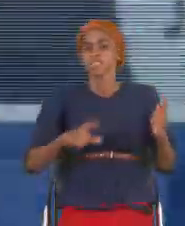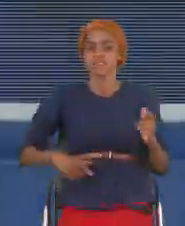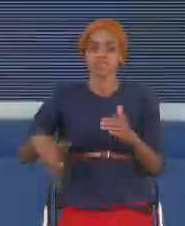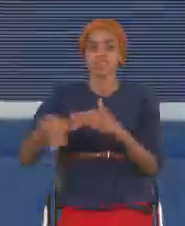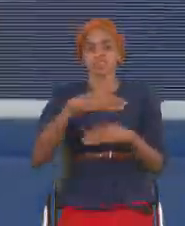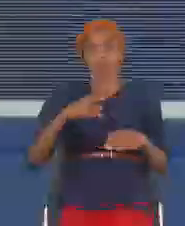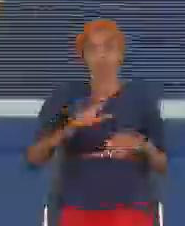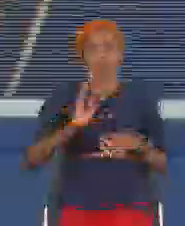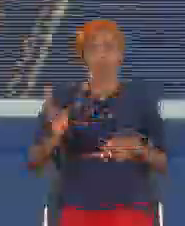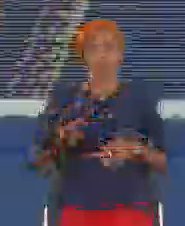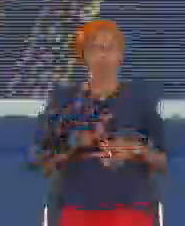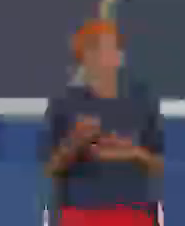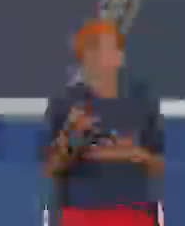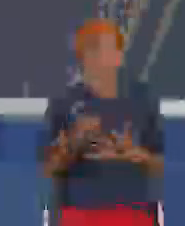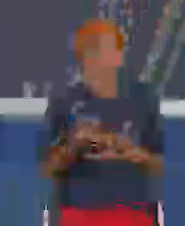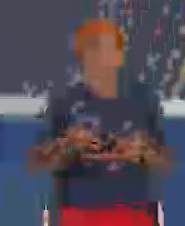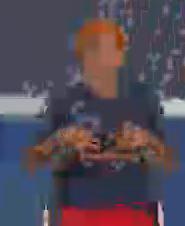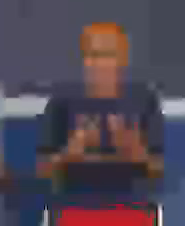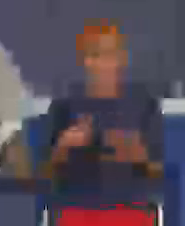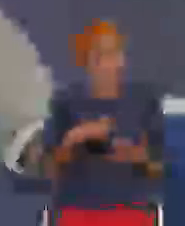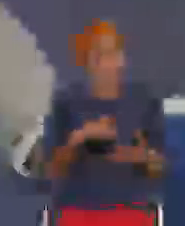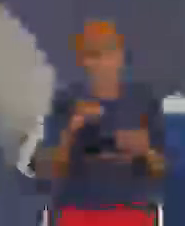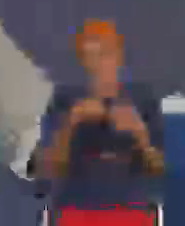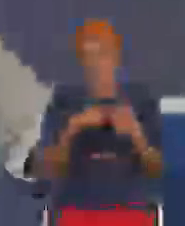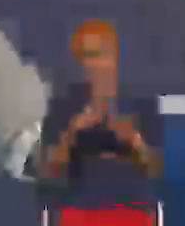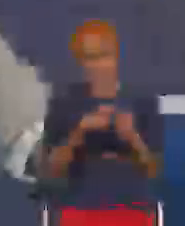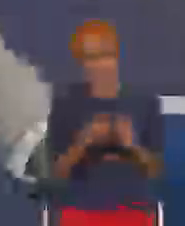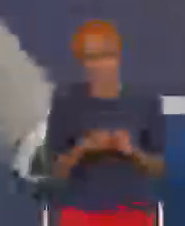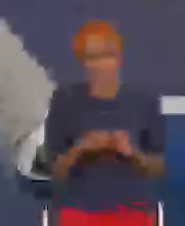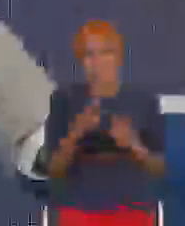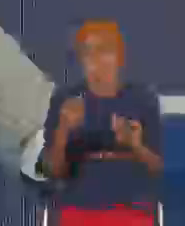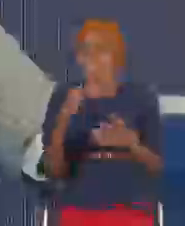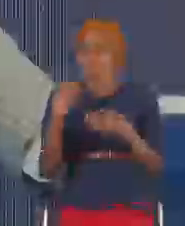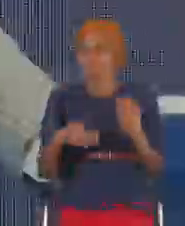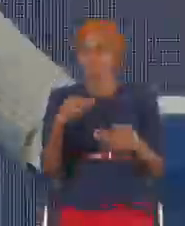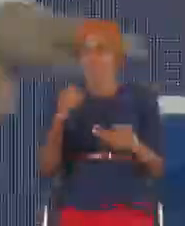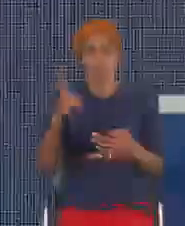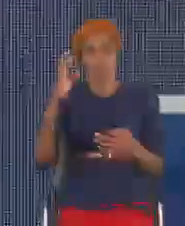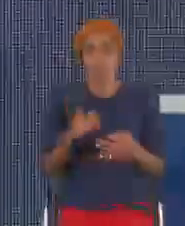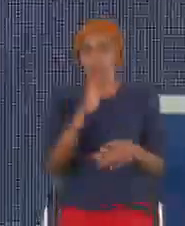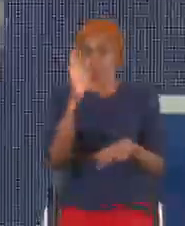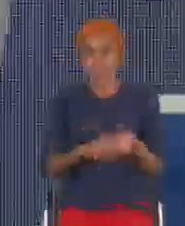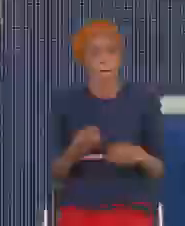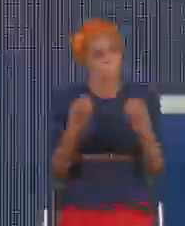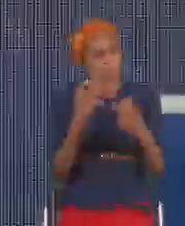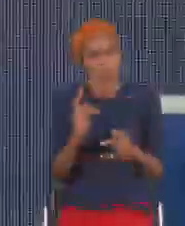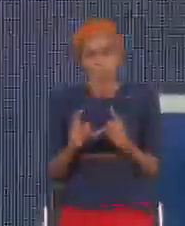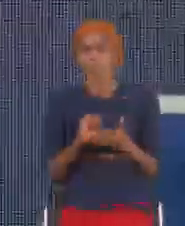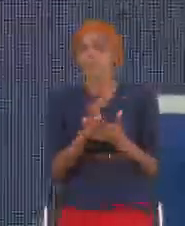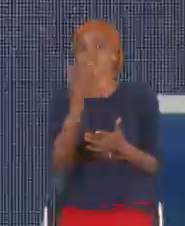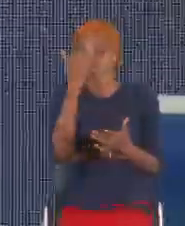us. That's why we have trouble. That's why the judgment of God is on many. And that's